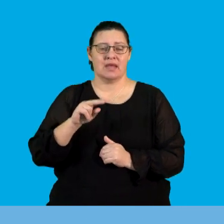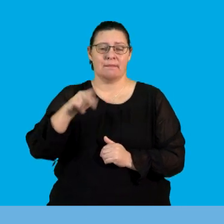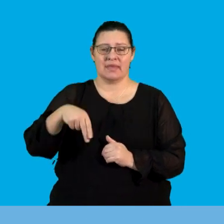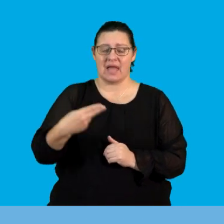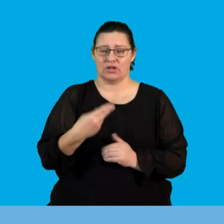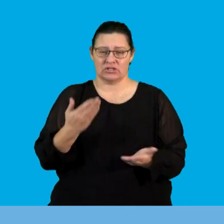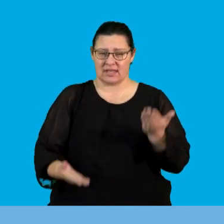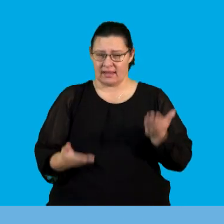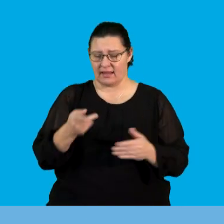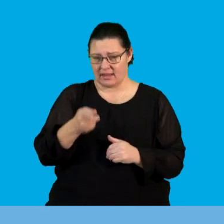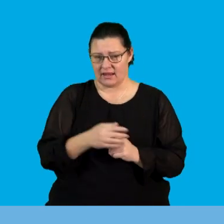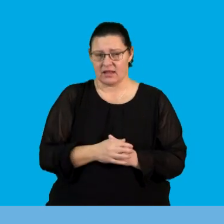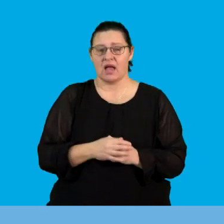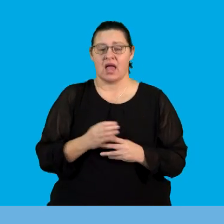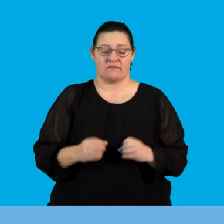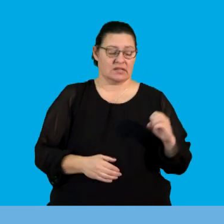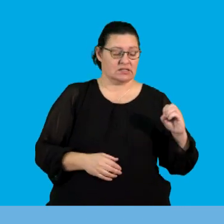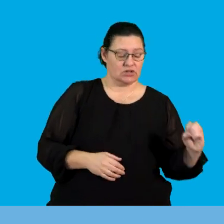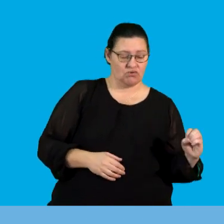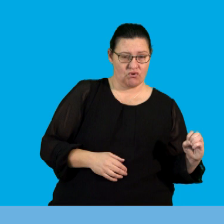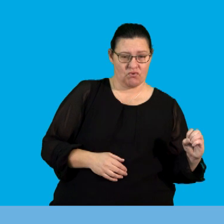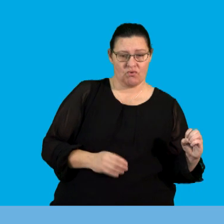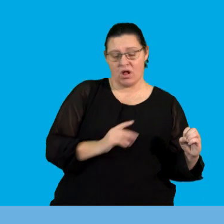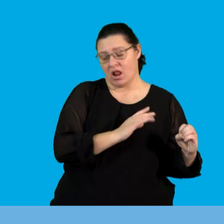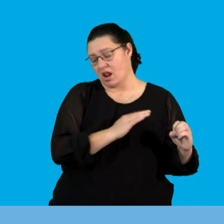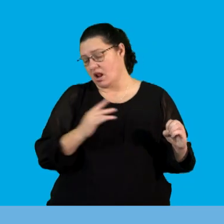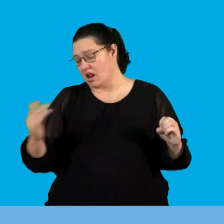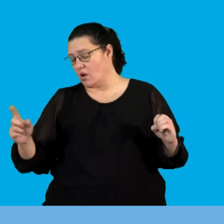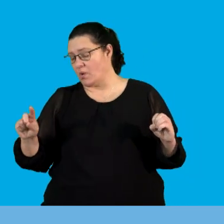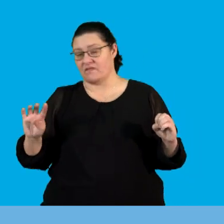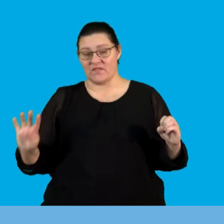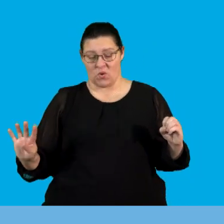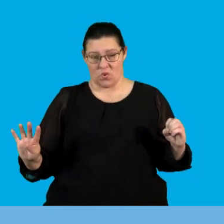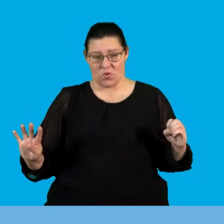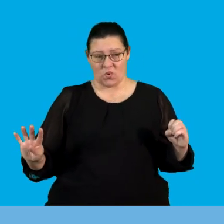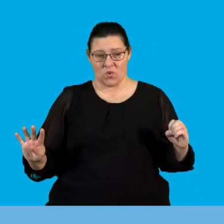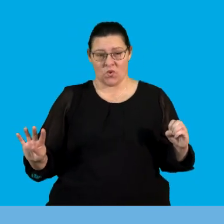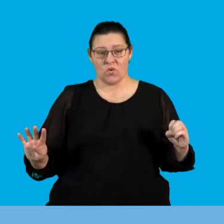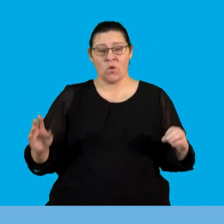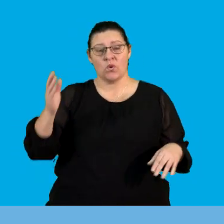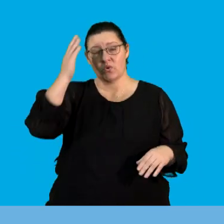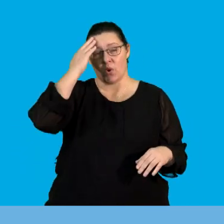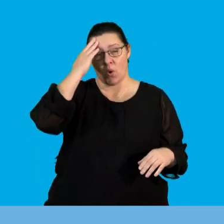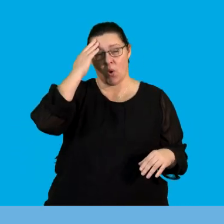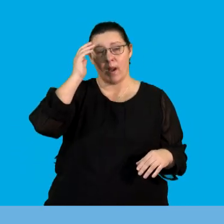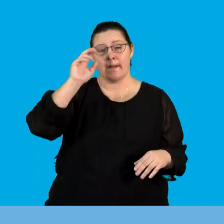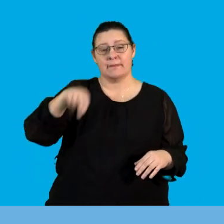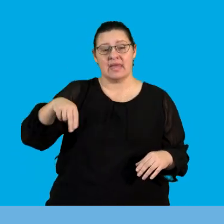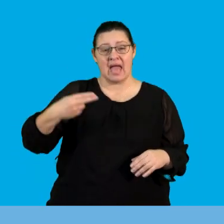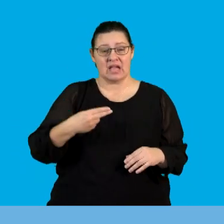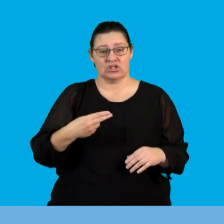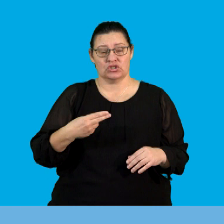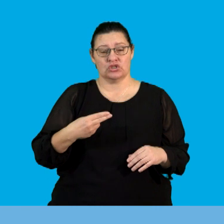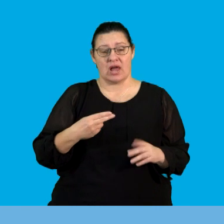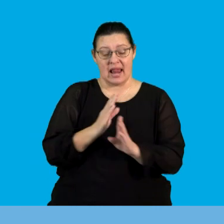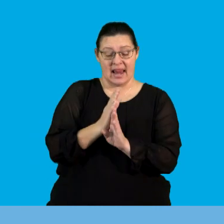pH scale with a 7 in the middle there, 0, and then all the way to 14. We know that if a substance has a